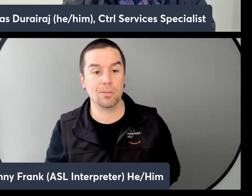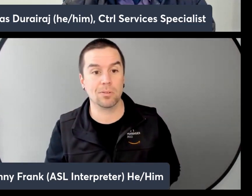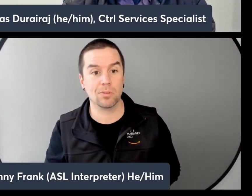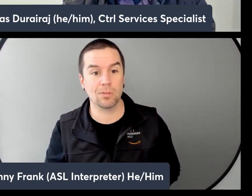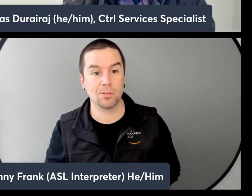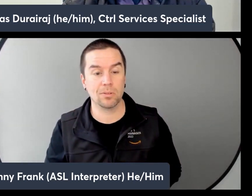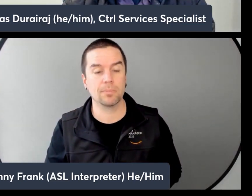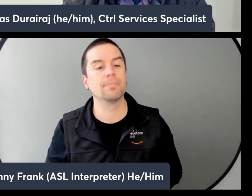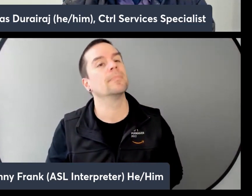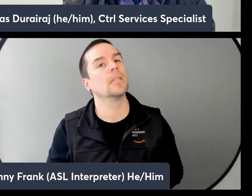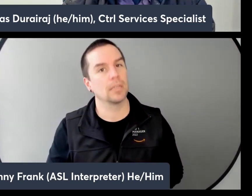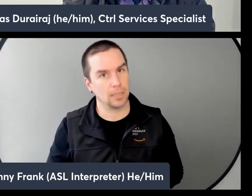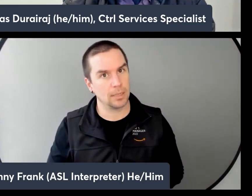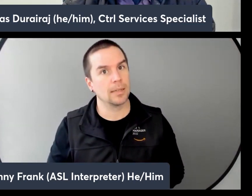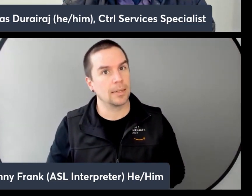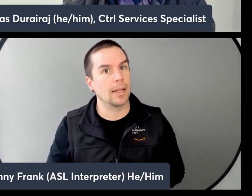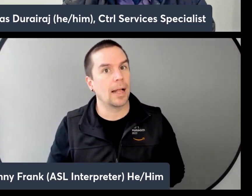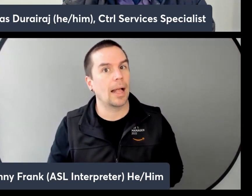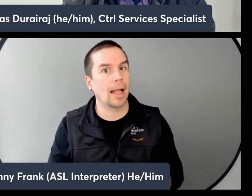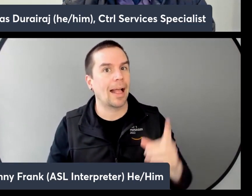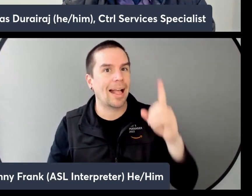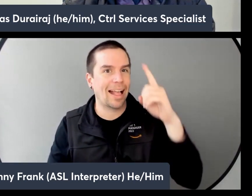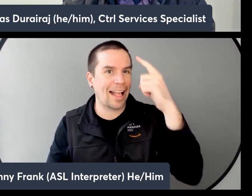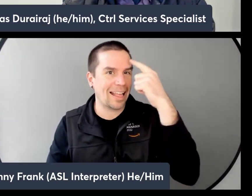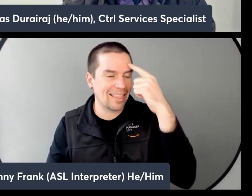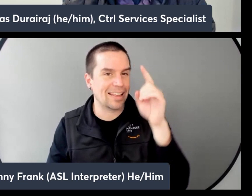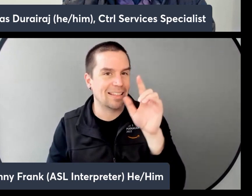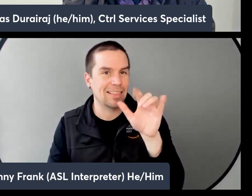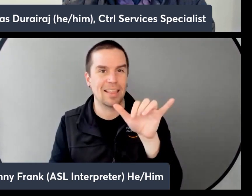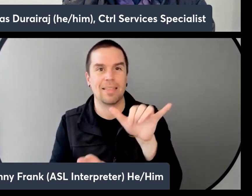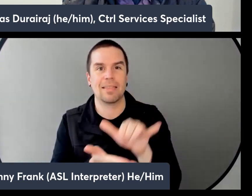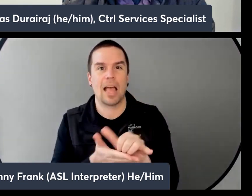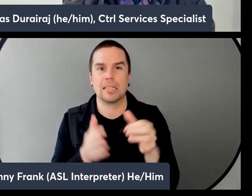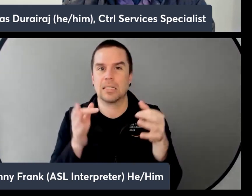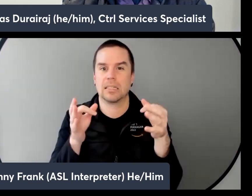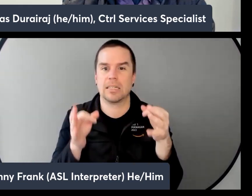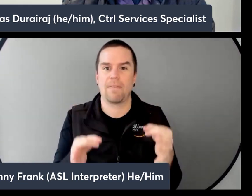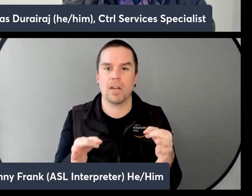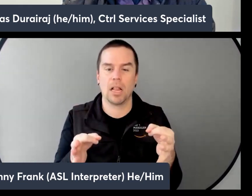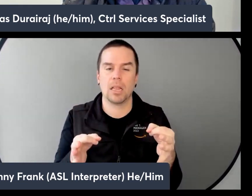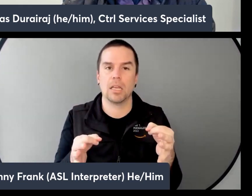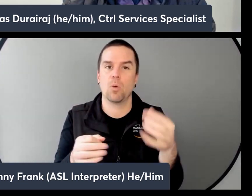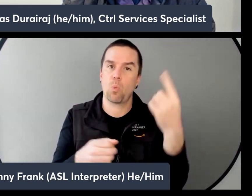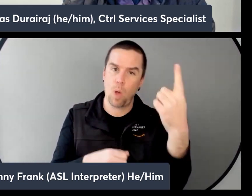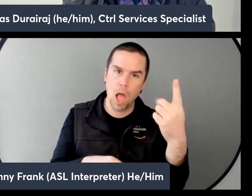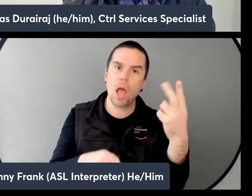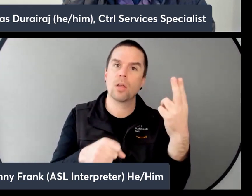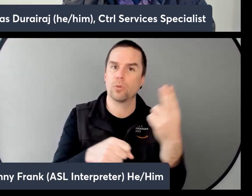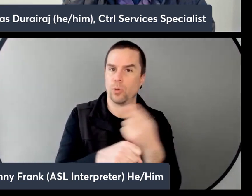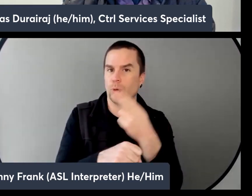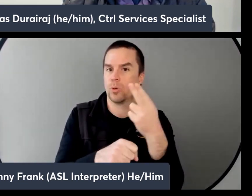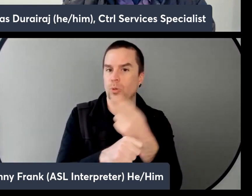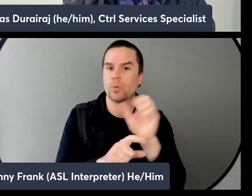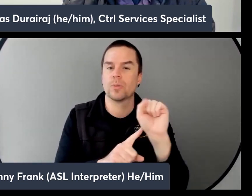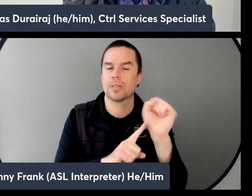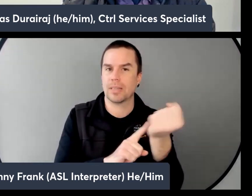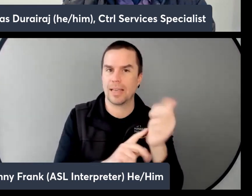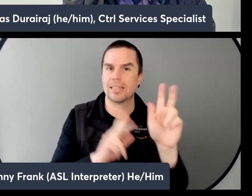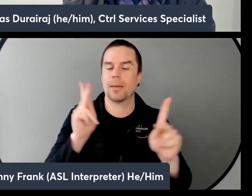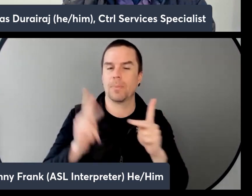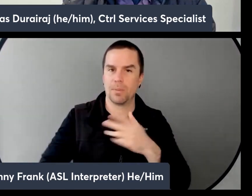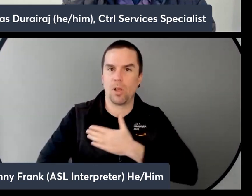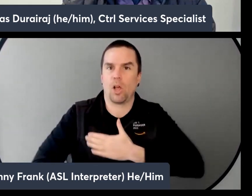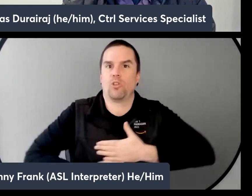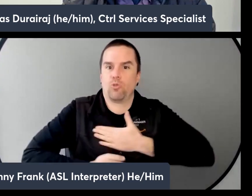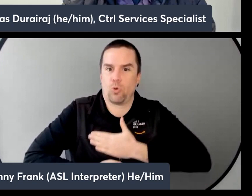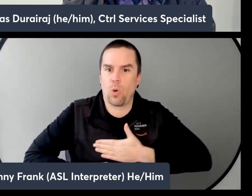Yeah, I think that like that's definitely a use case that people like for feature flags.